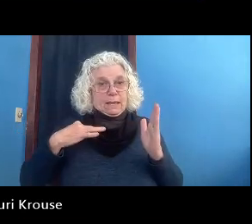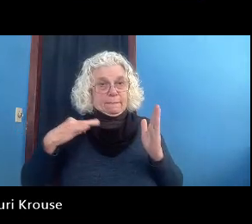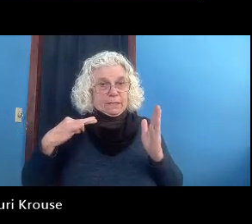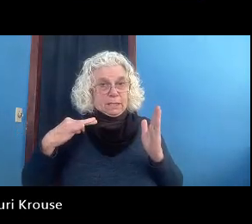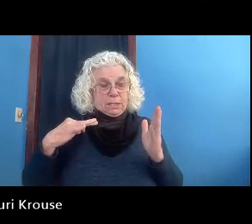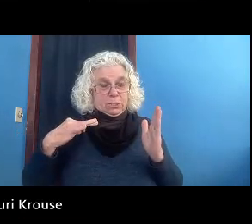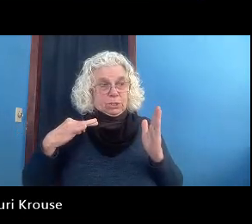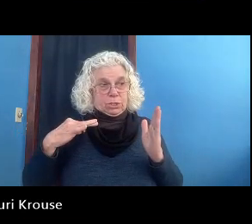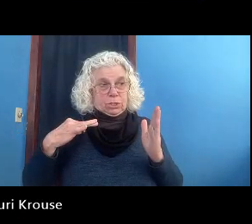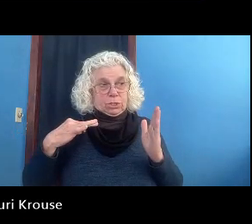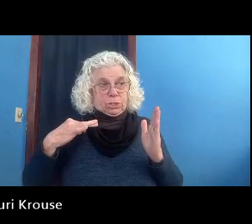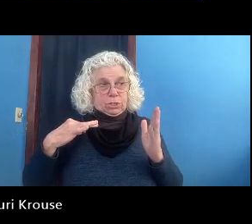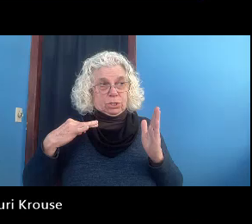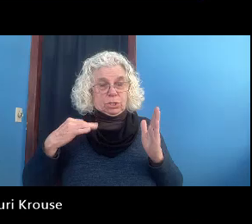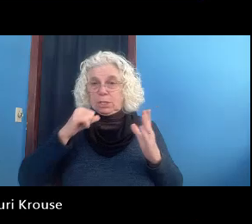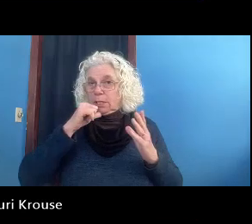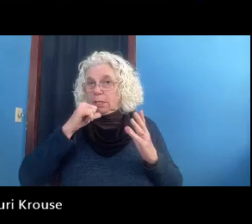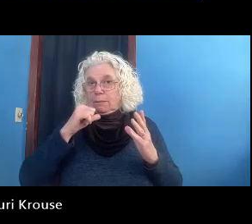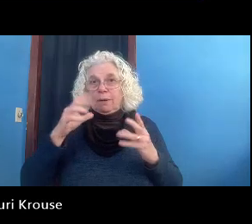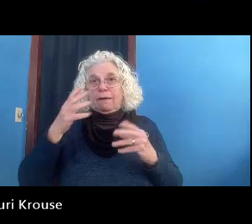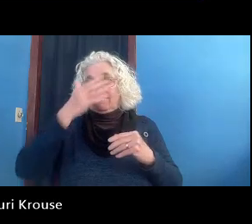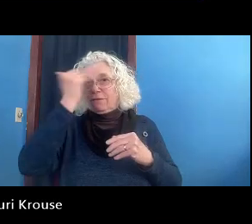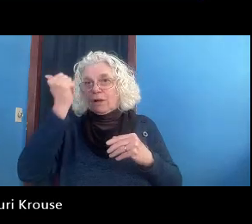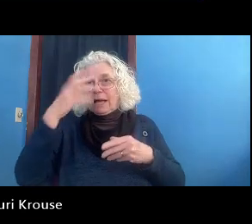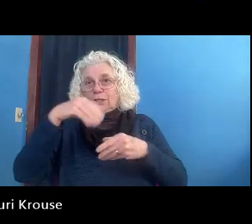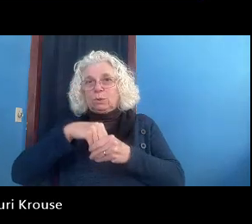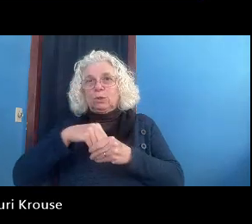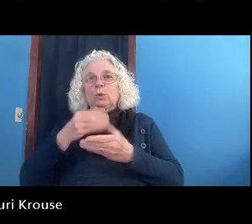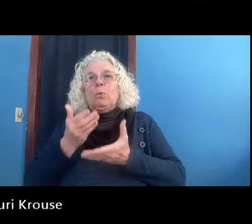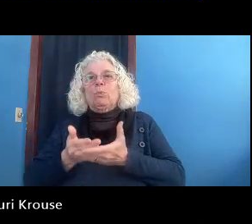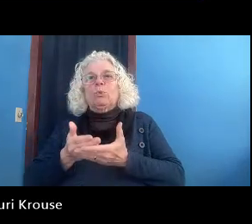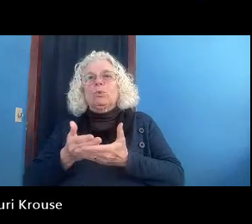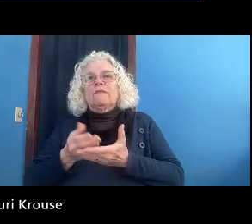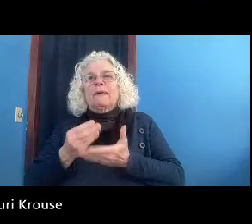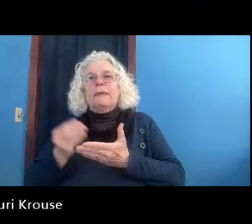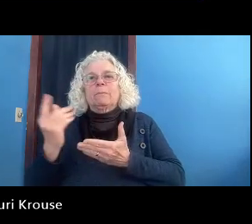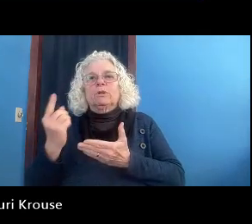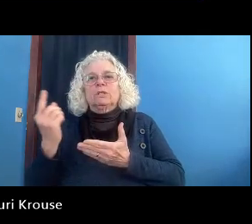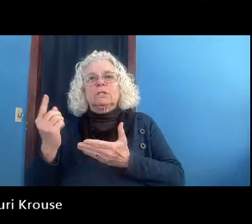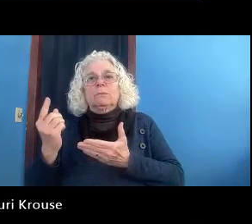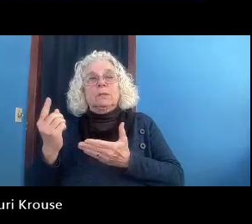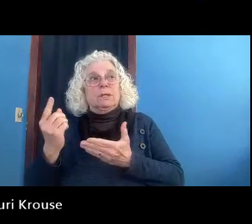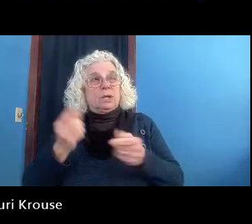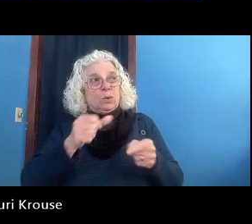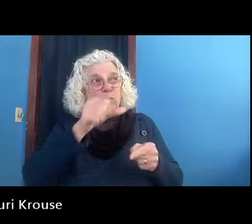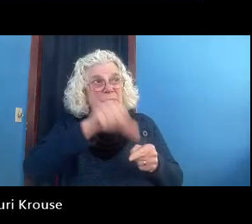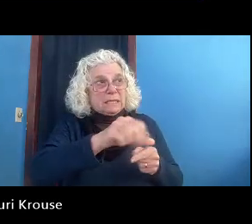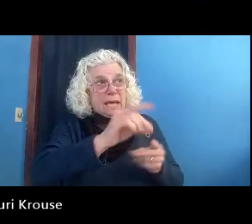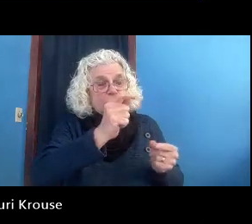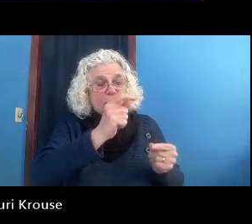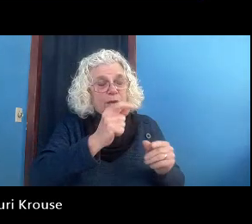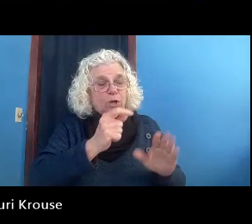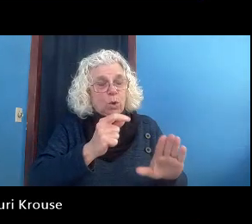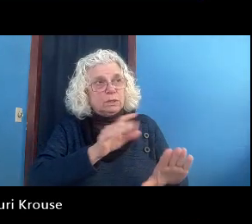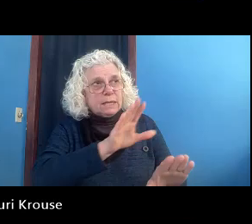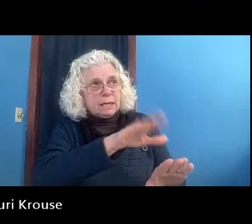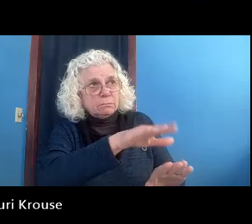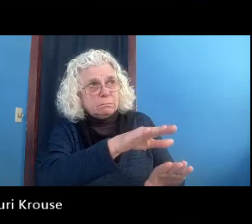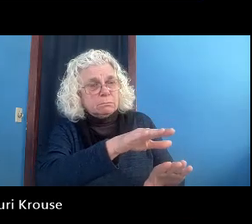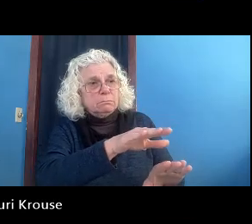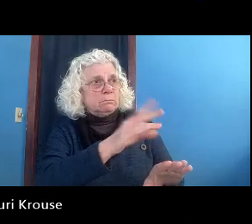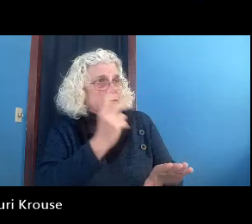you know, they didn't send in their proof of purchase. Well, we're not just going to up and deny you right off the bat. We're going to try to reach out to them,